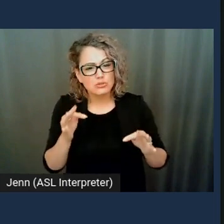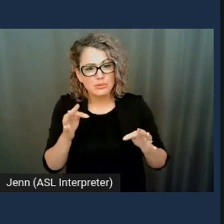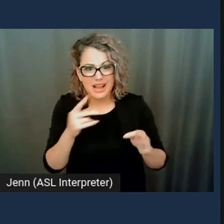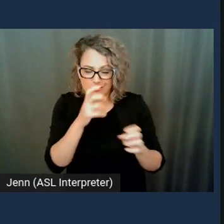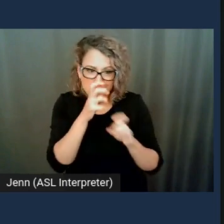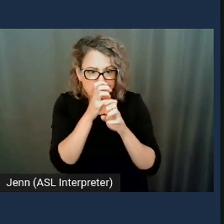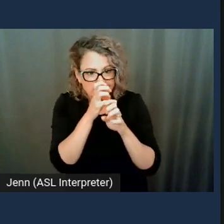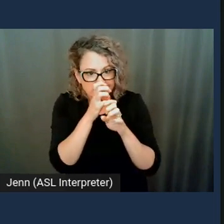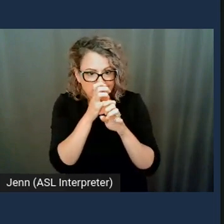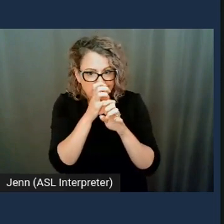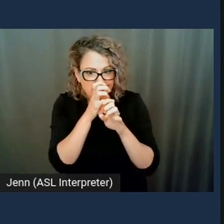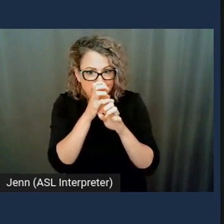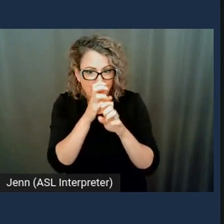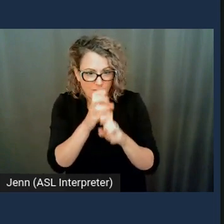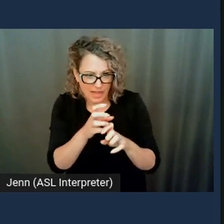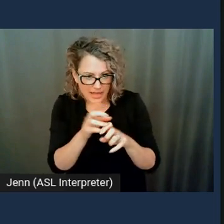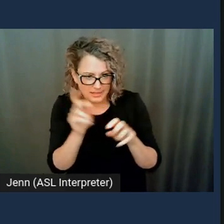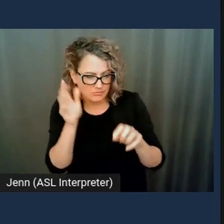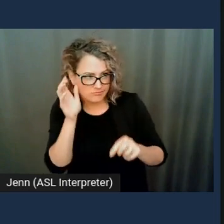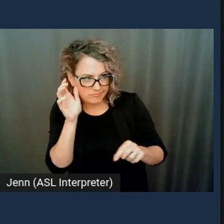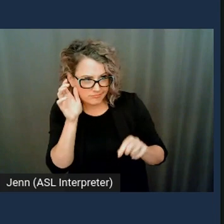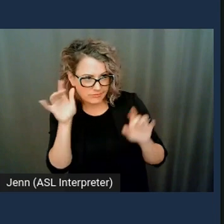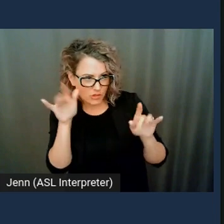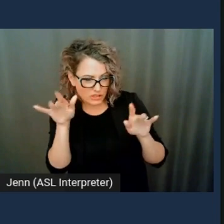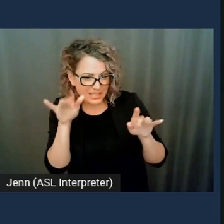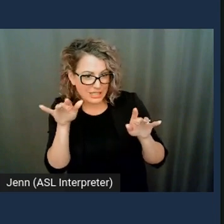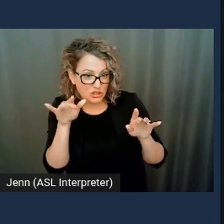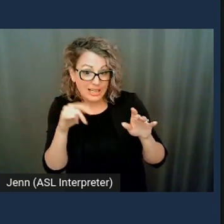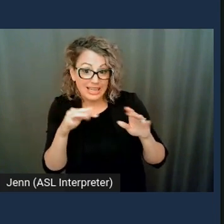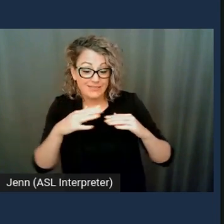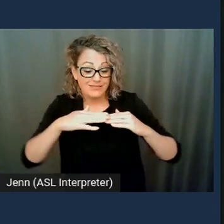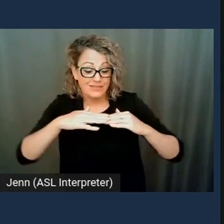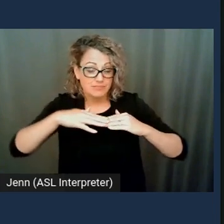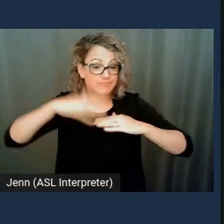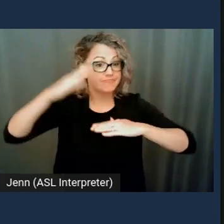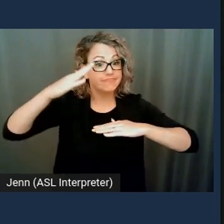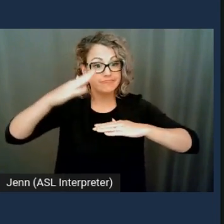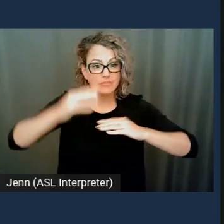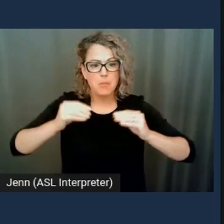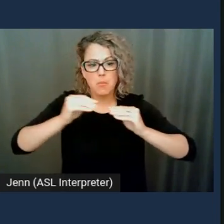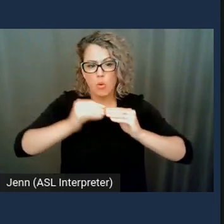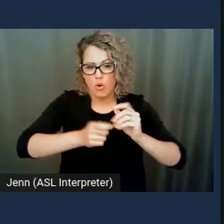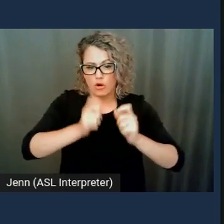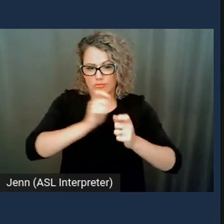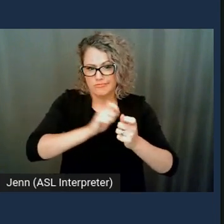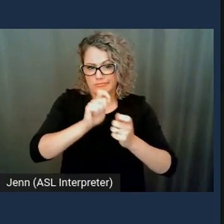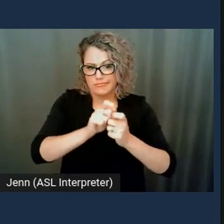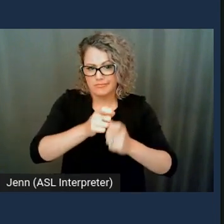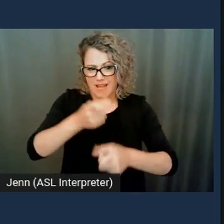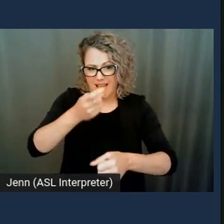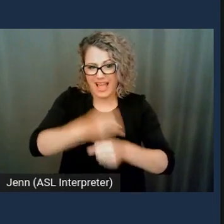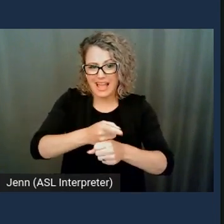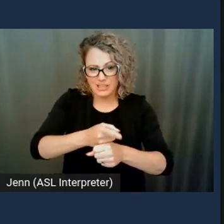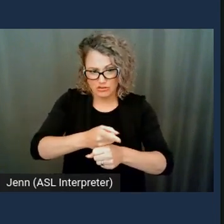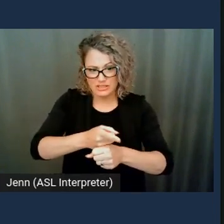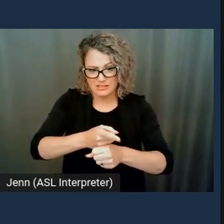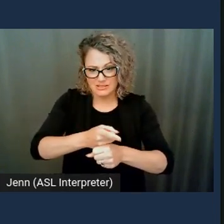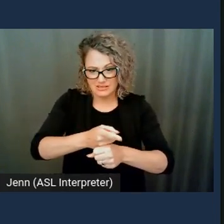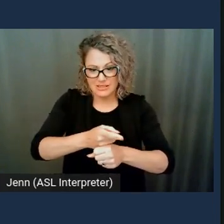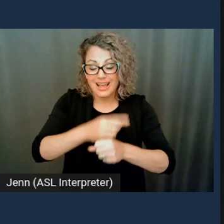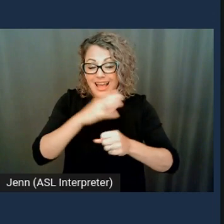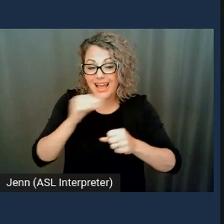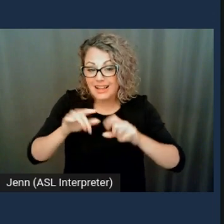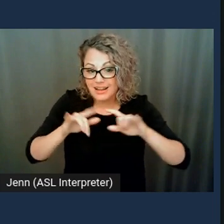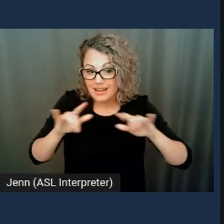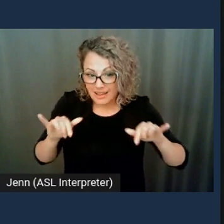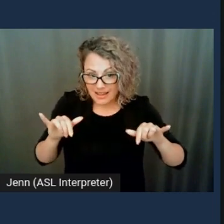the authentication will be. The higher the threshold, the more accurate the authentication is, but it also leads to